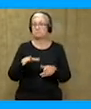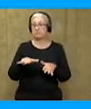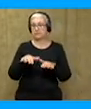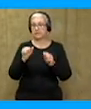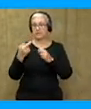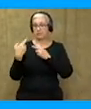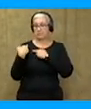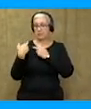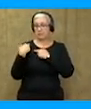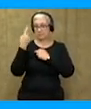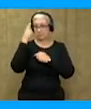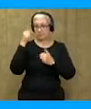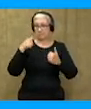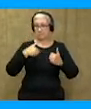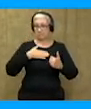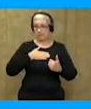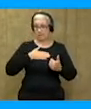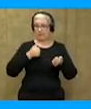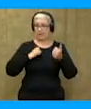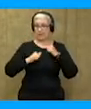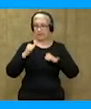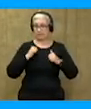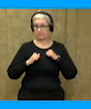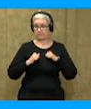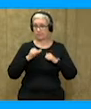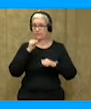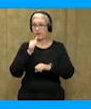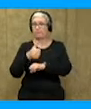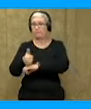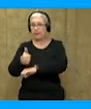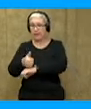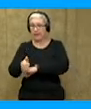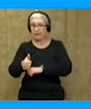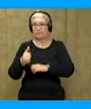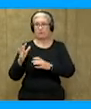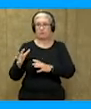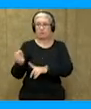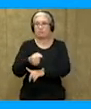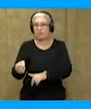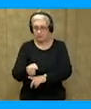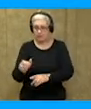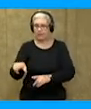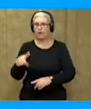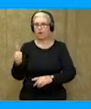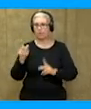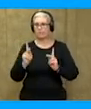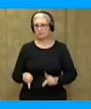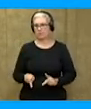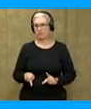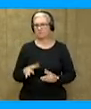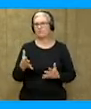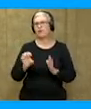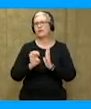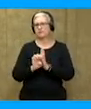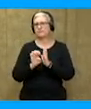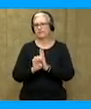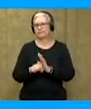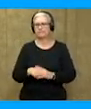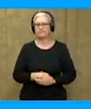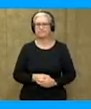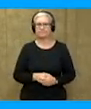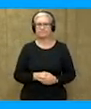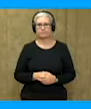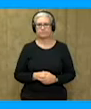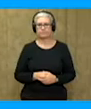your own actions without blaming or attacking the other person. So, for example, you can